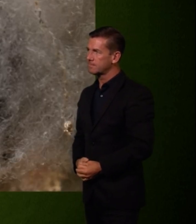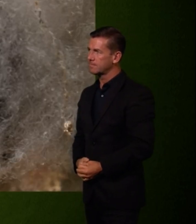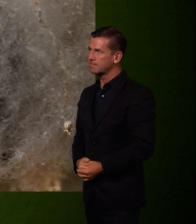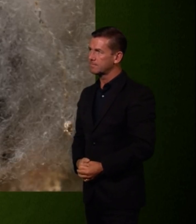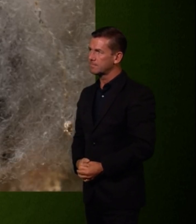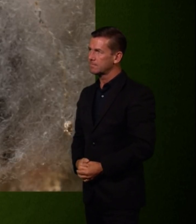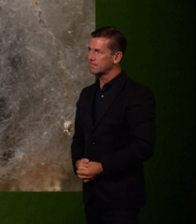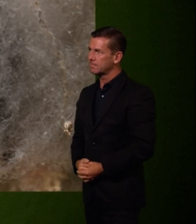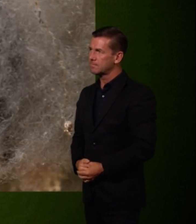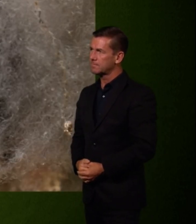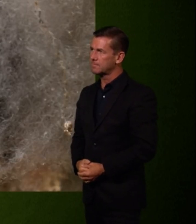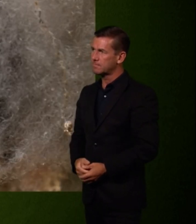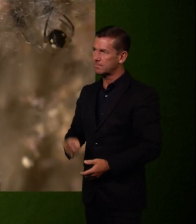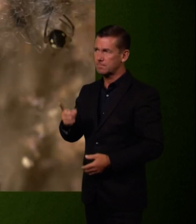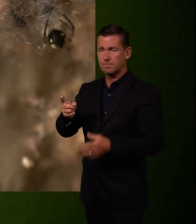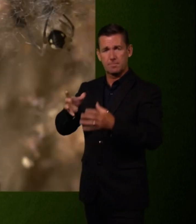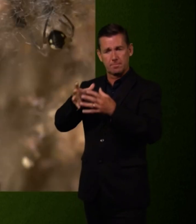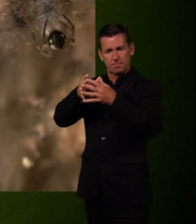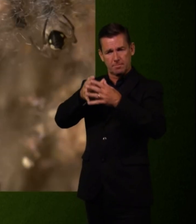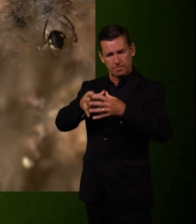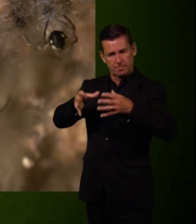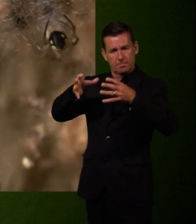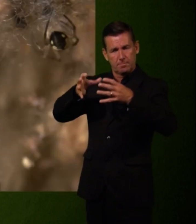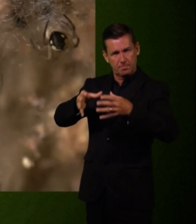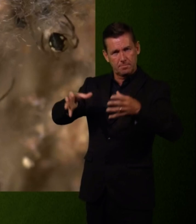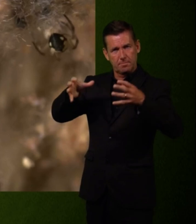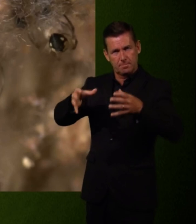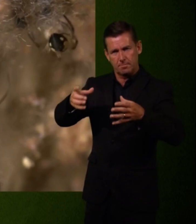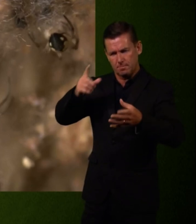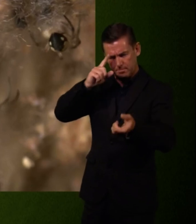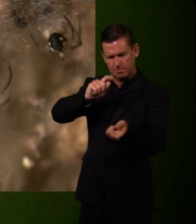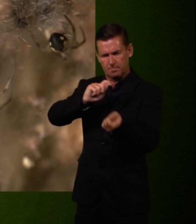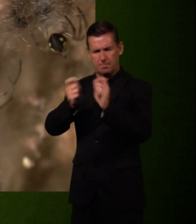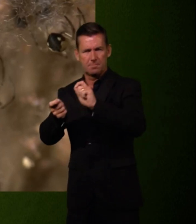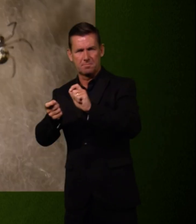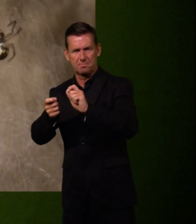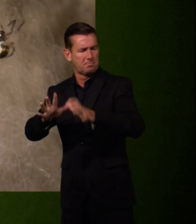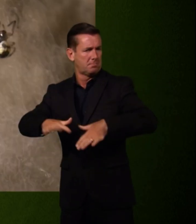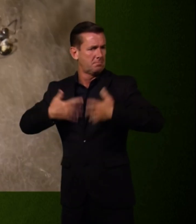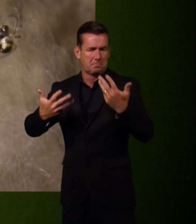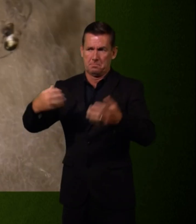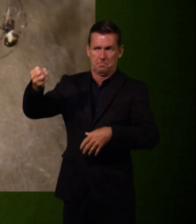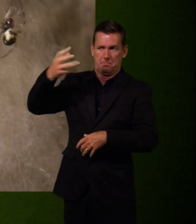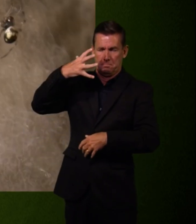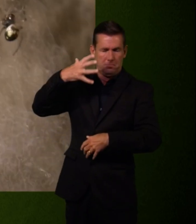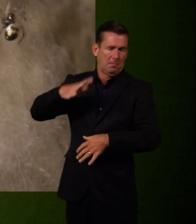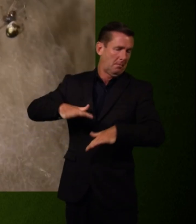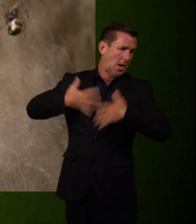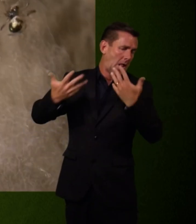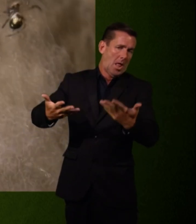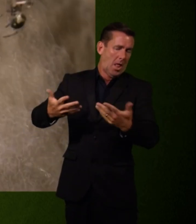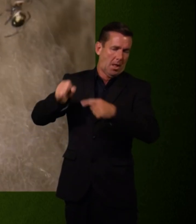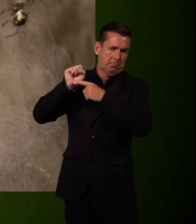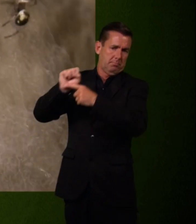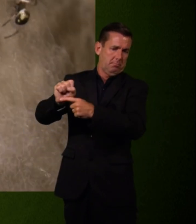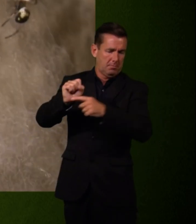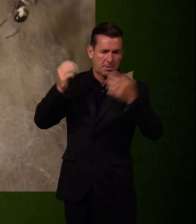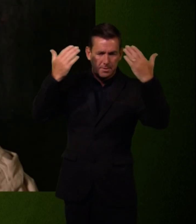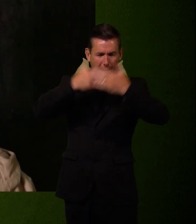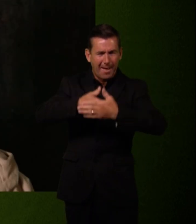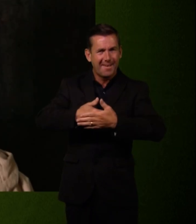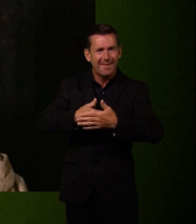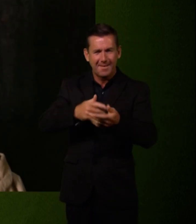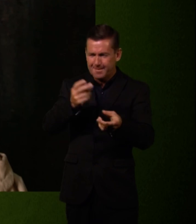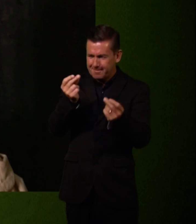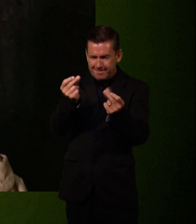As they grow and molt, at some point they switch and become light phobic and will seek out darkness again. And so a